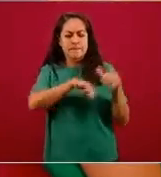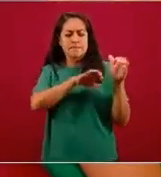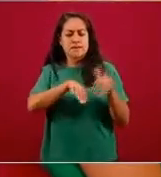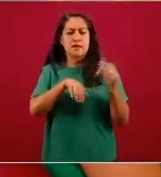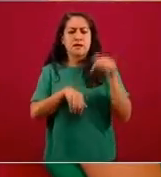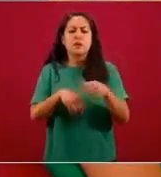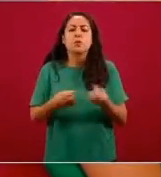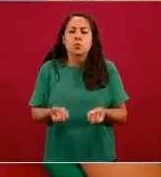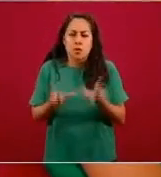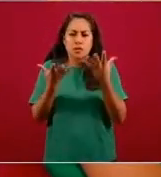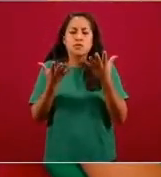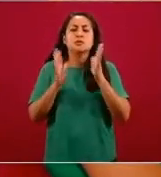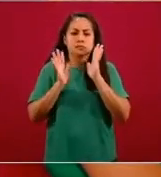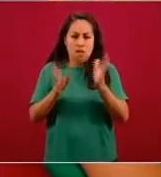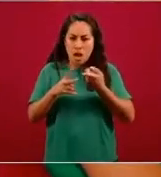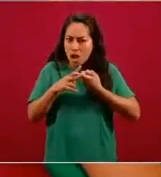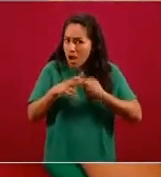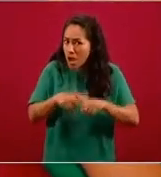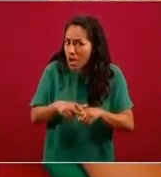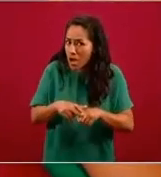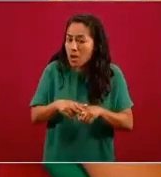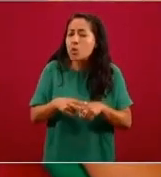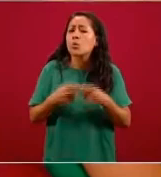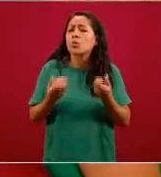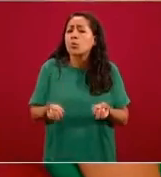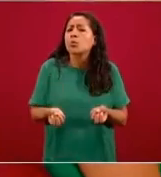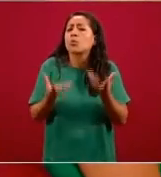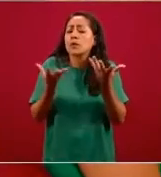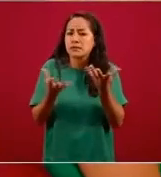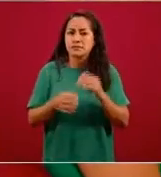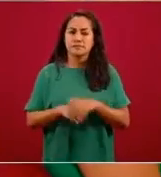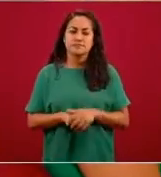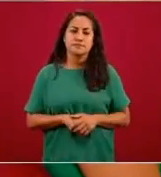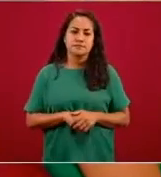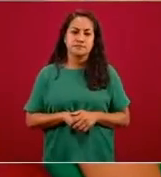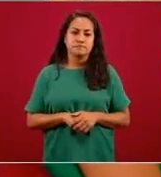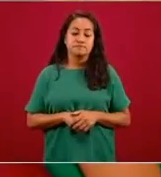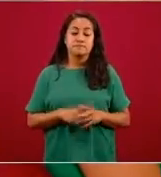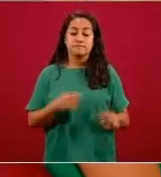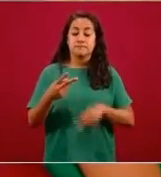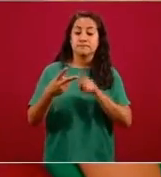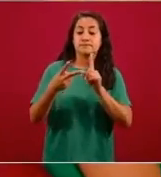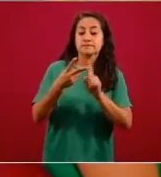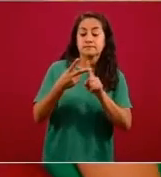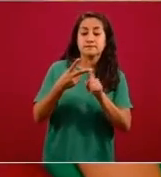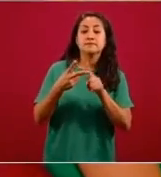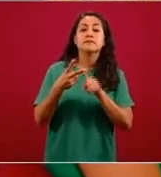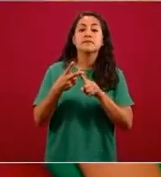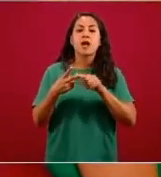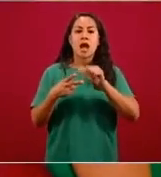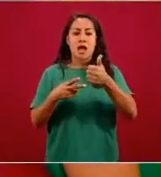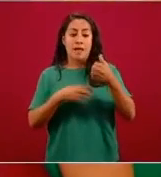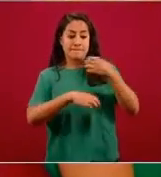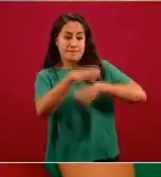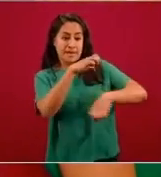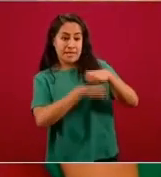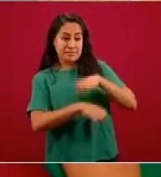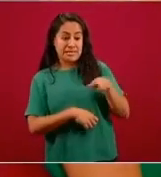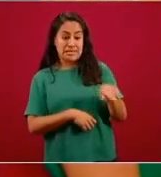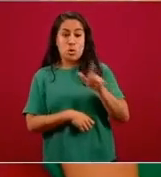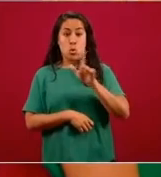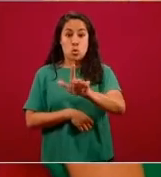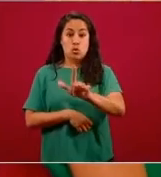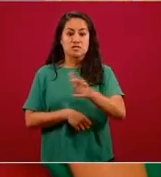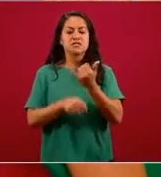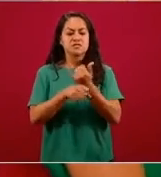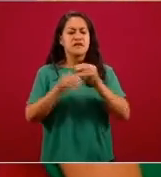be hired, and if you have hired them, how many have you hired? And then for this report for